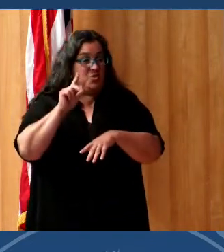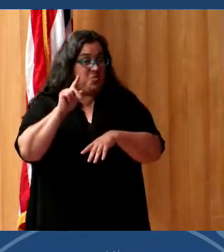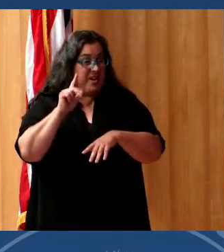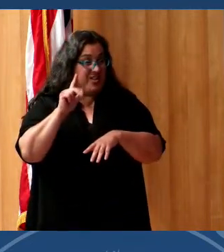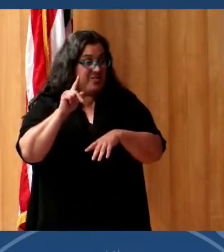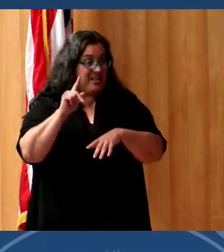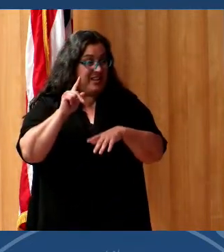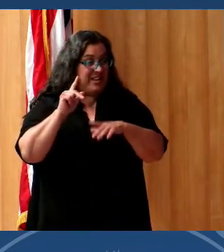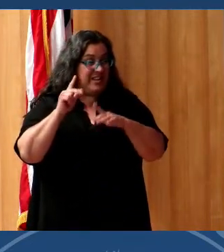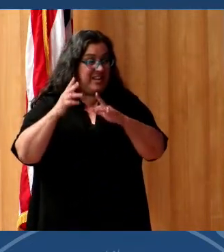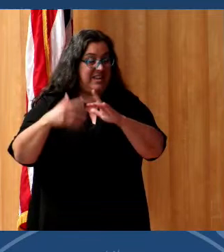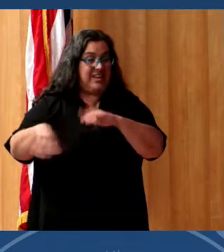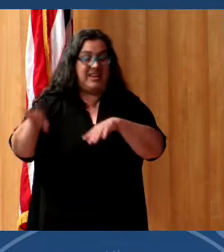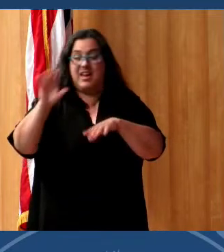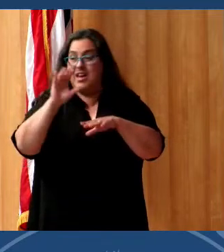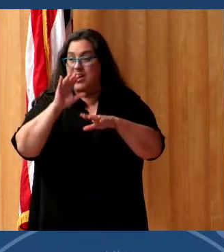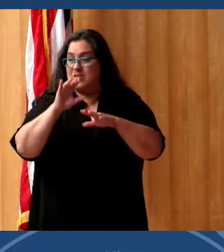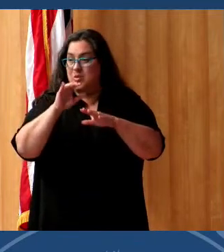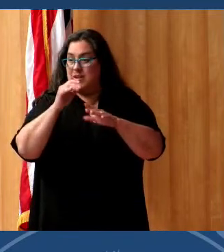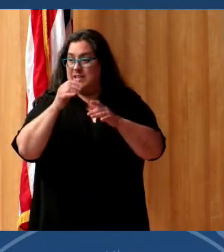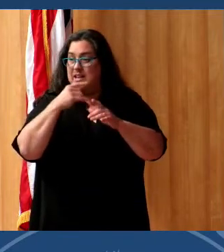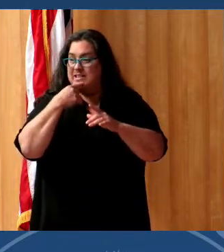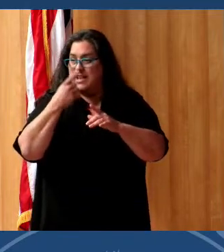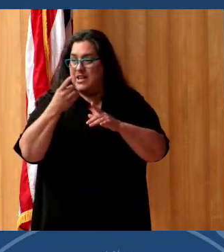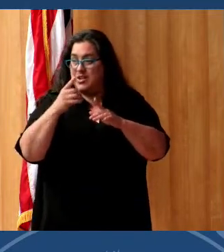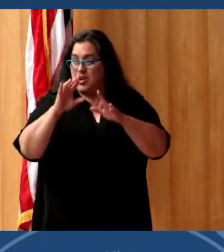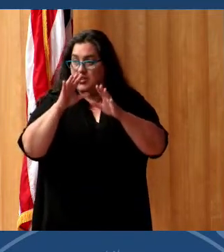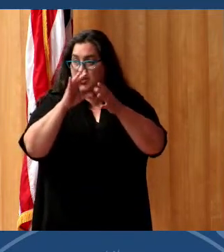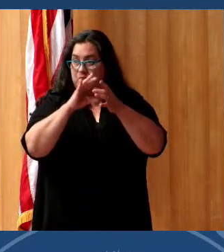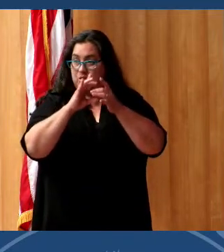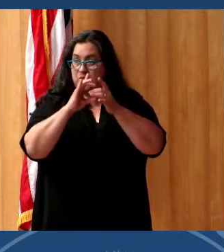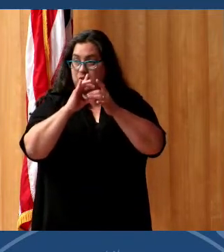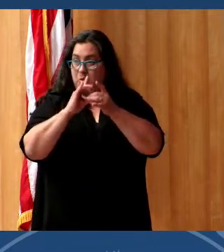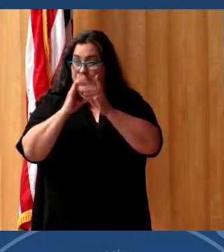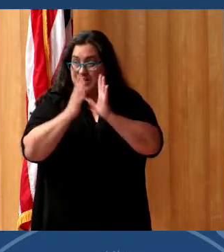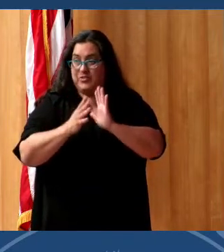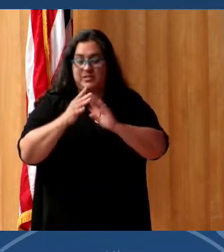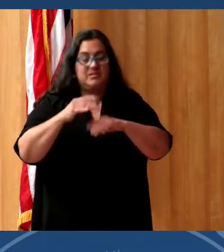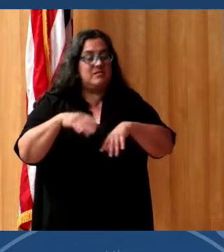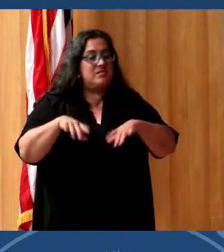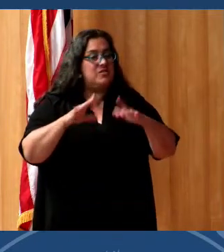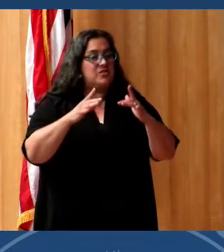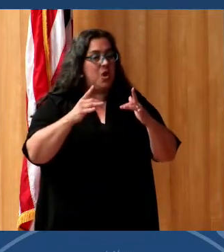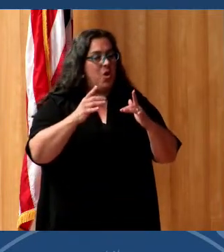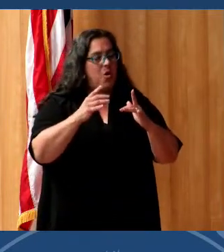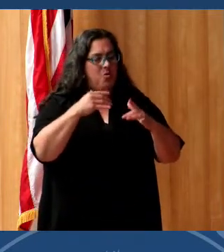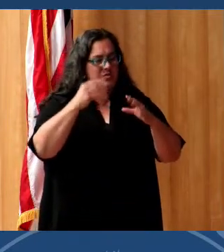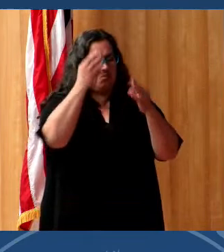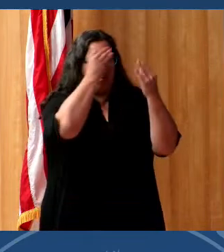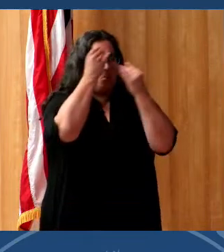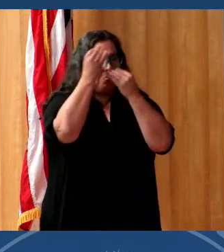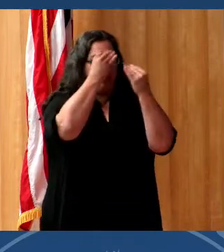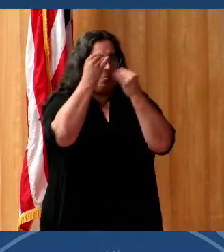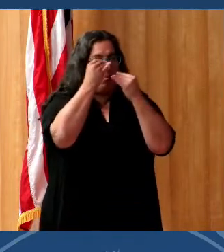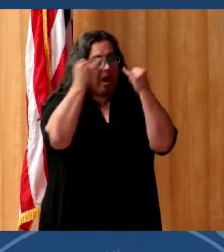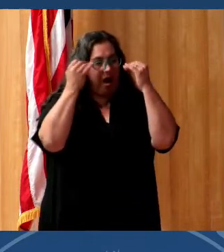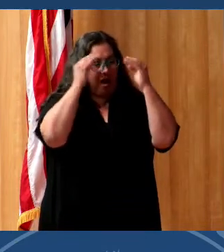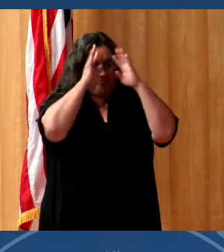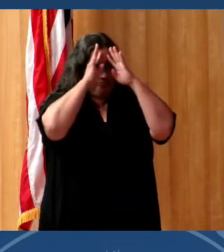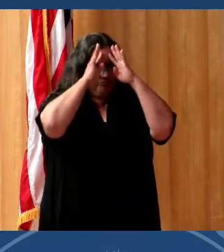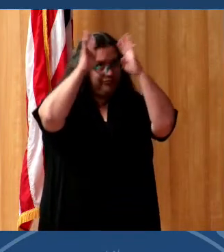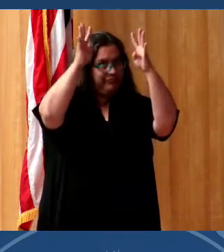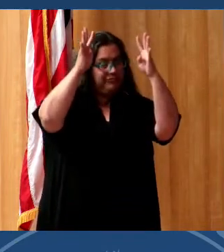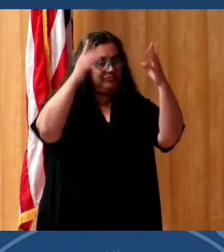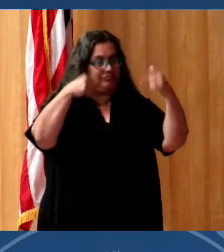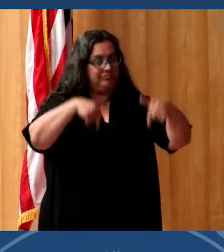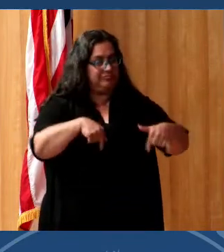And so out of the governor's office came this idea of the Governor's Fellows. And as you heard, we've doubled it in size this